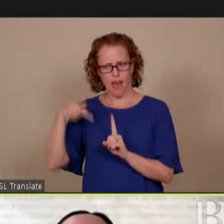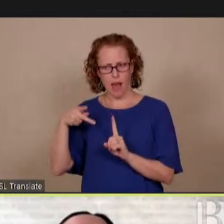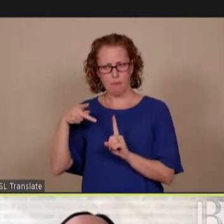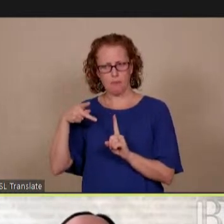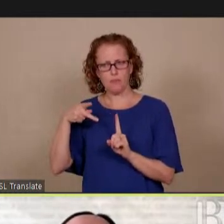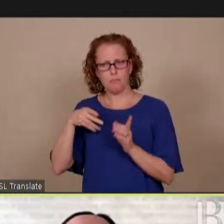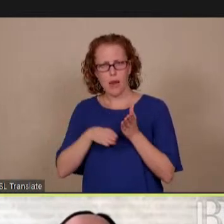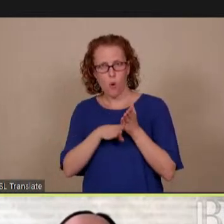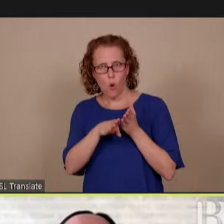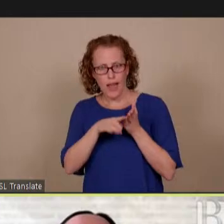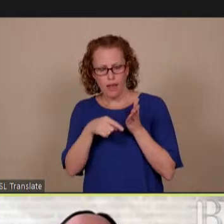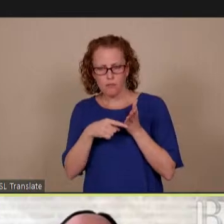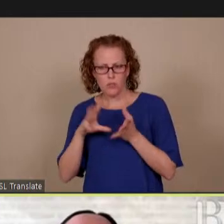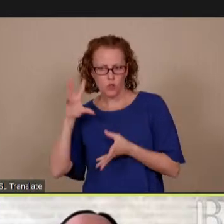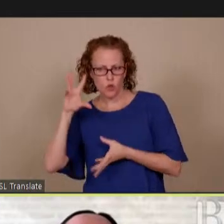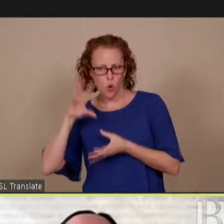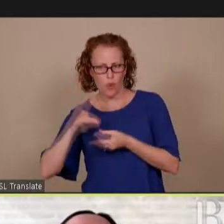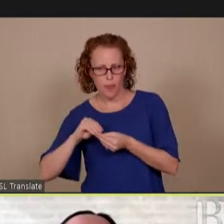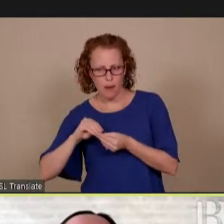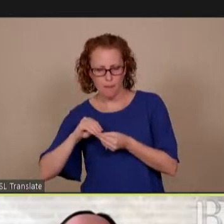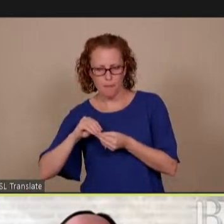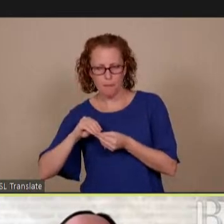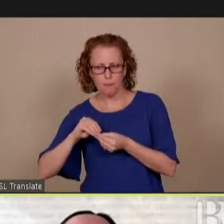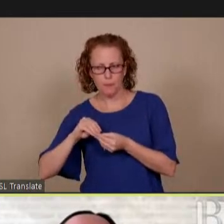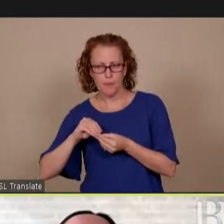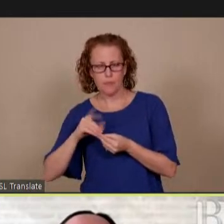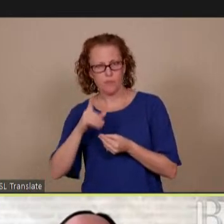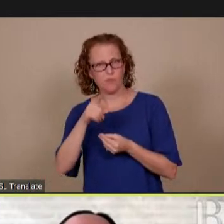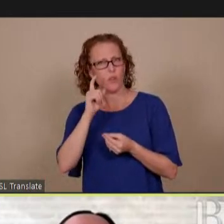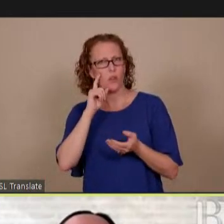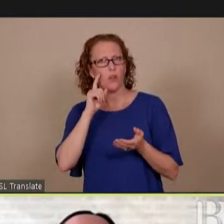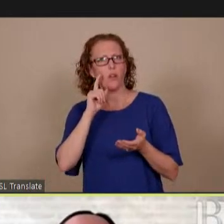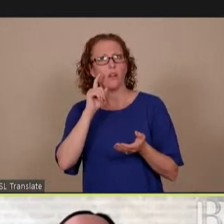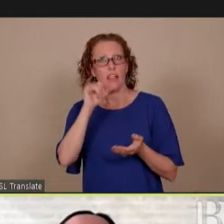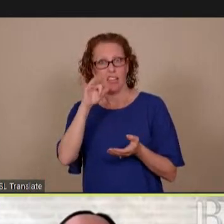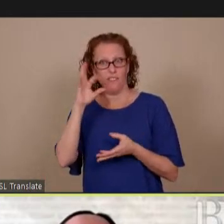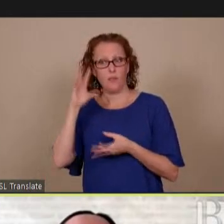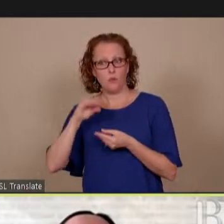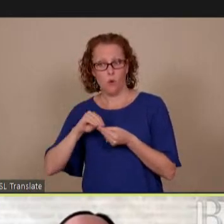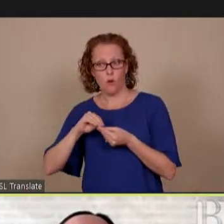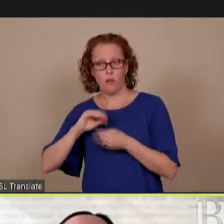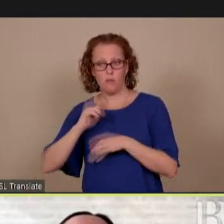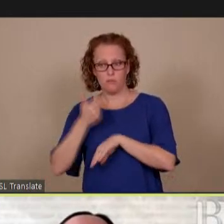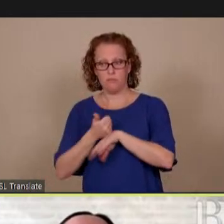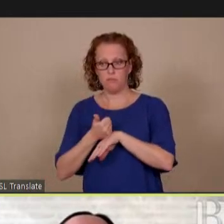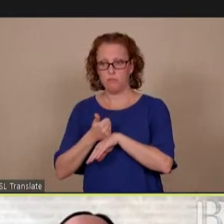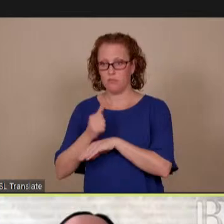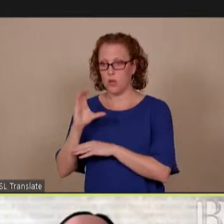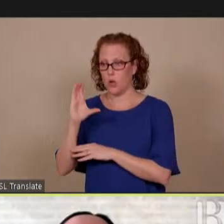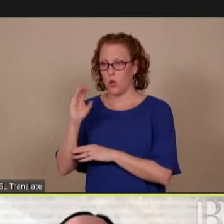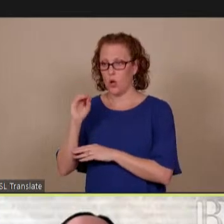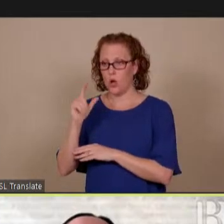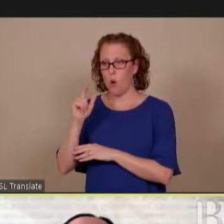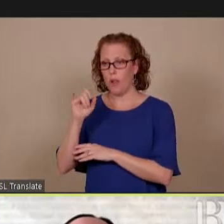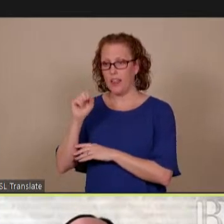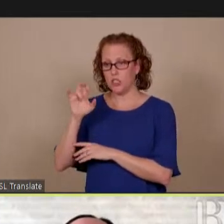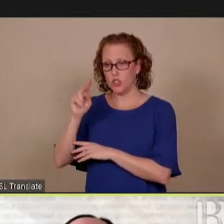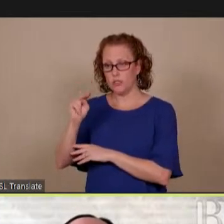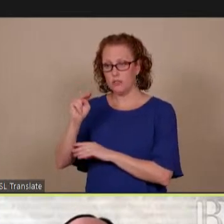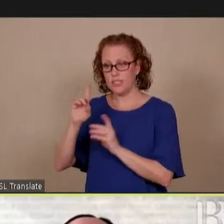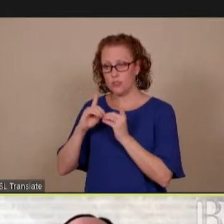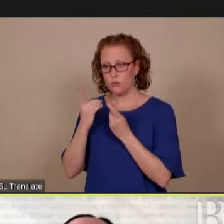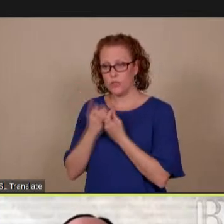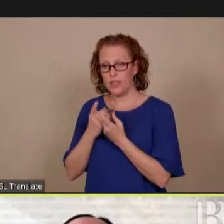minorities, and total them up? If you do that, it does create a coalition district, but it's not the same as